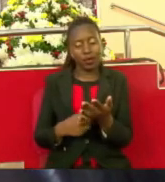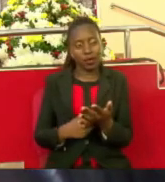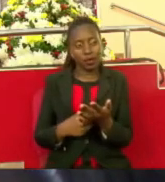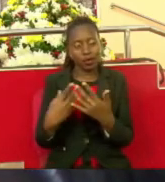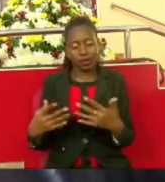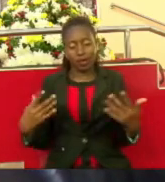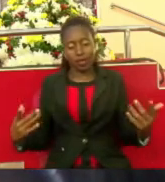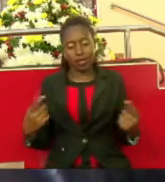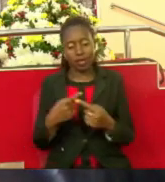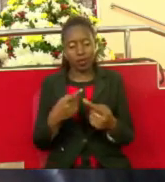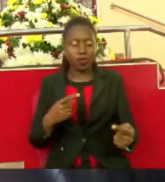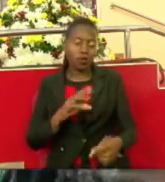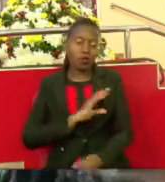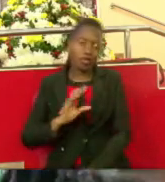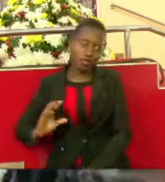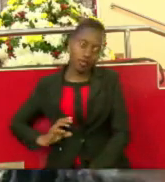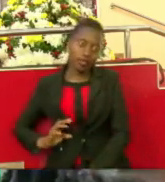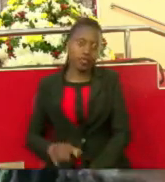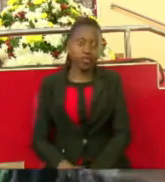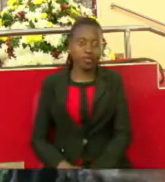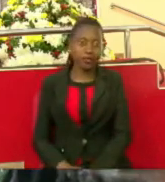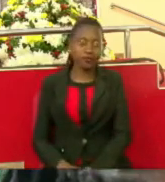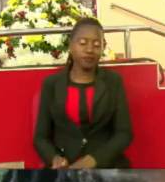So one day he's giving us a story of Mordecai.